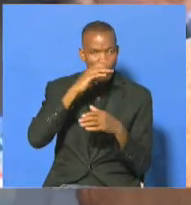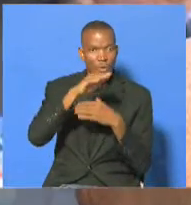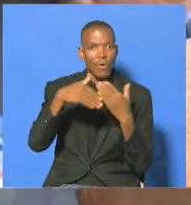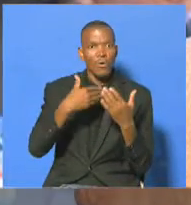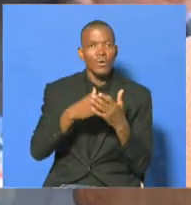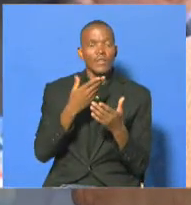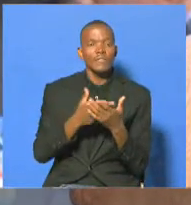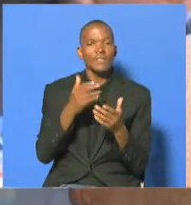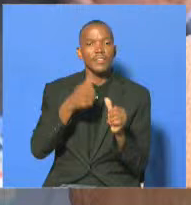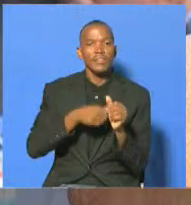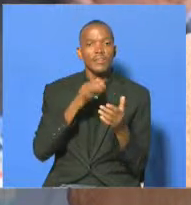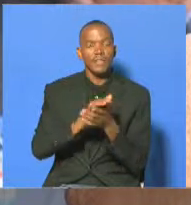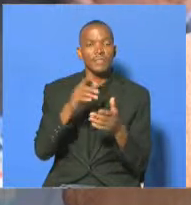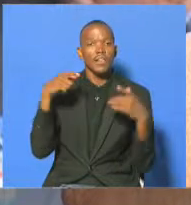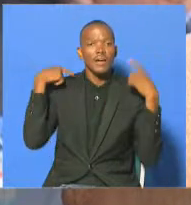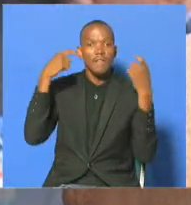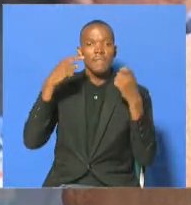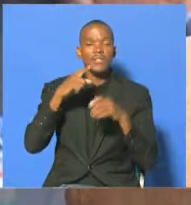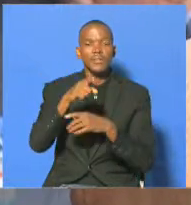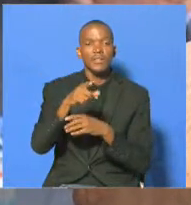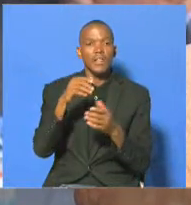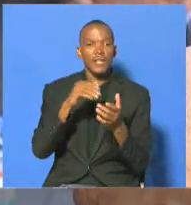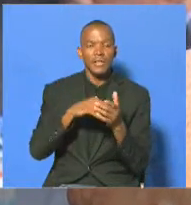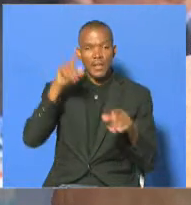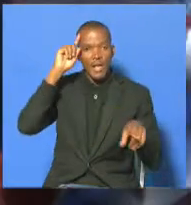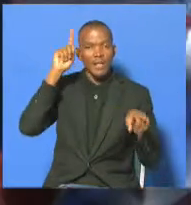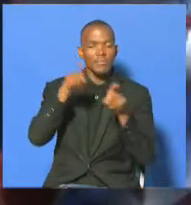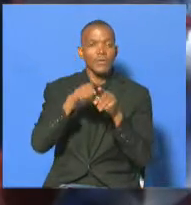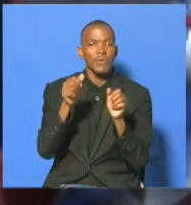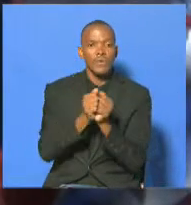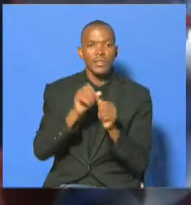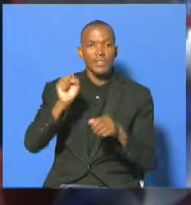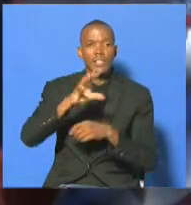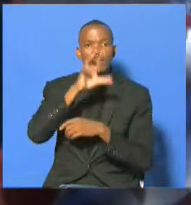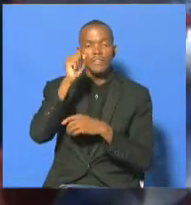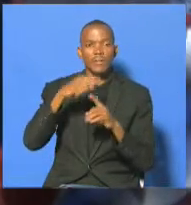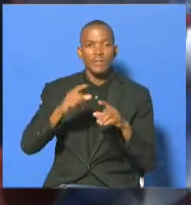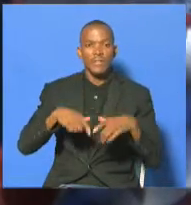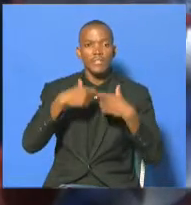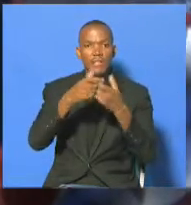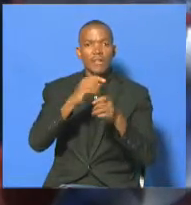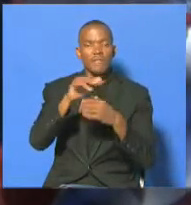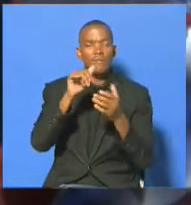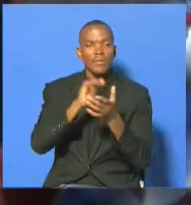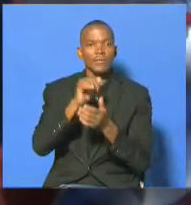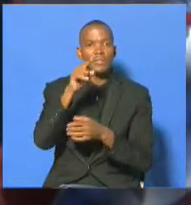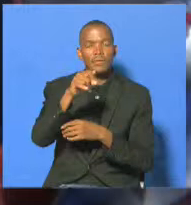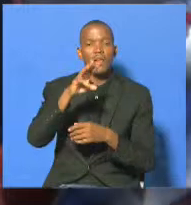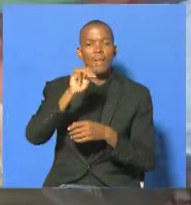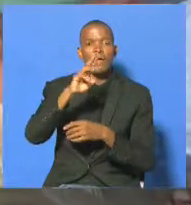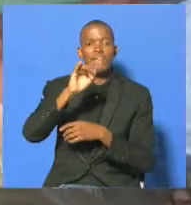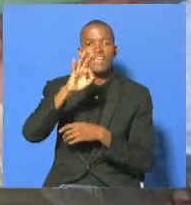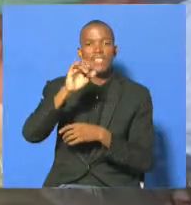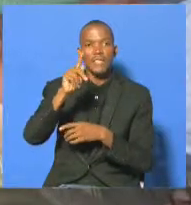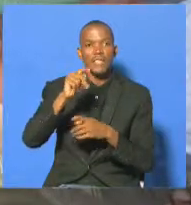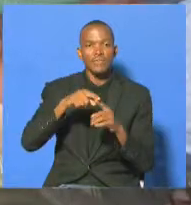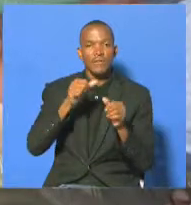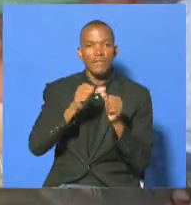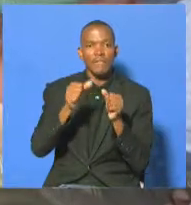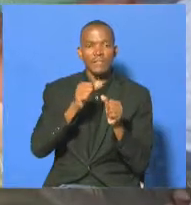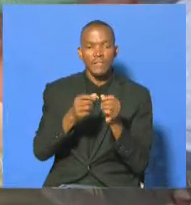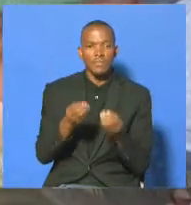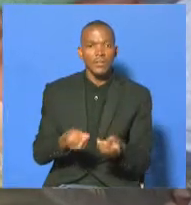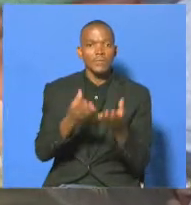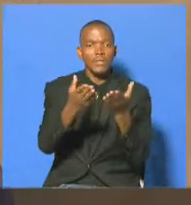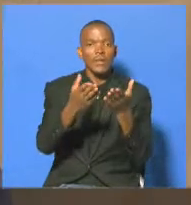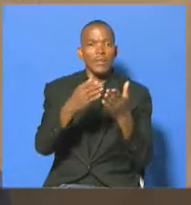ditshenyegelo. Botswana government has reached an agreement with South Africa to have death certificates delivered to Mafikeng town to speed up the